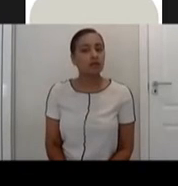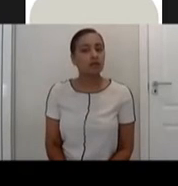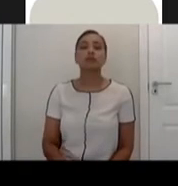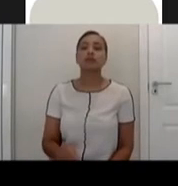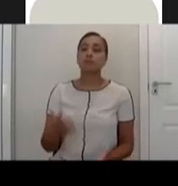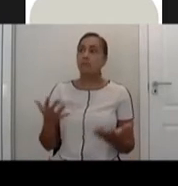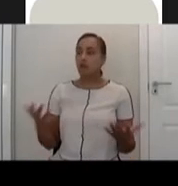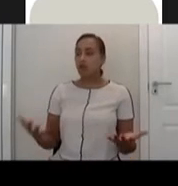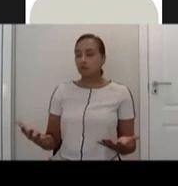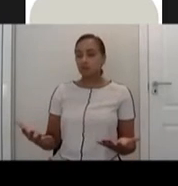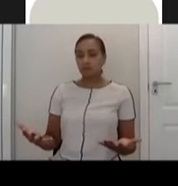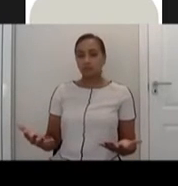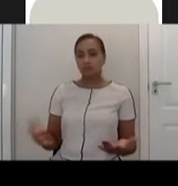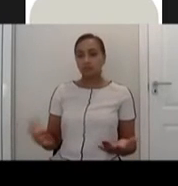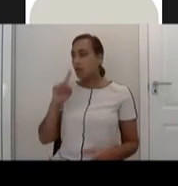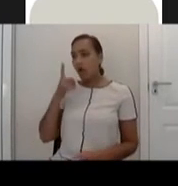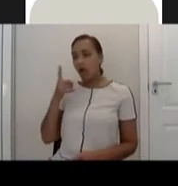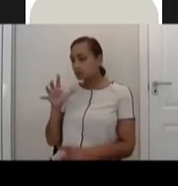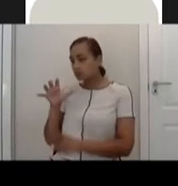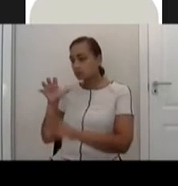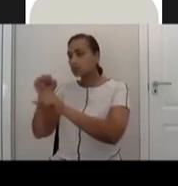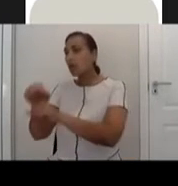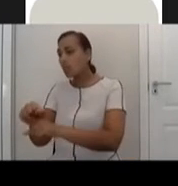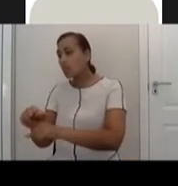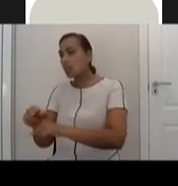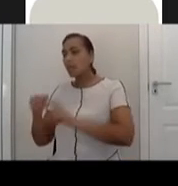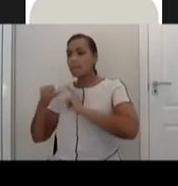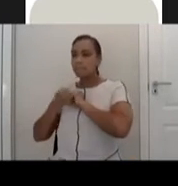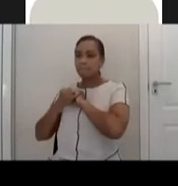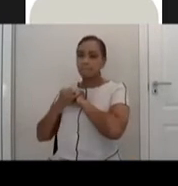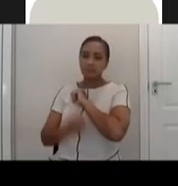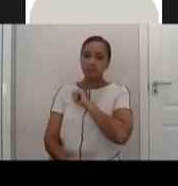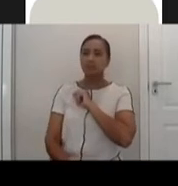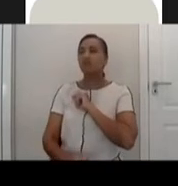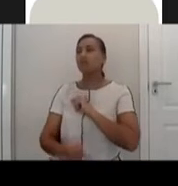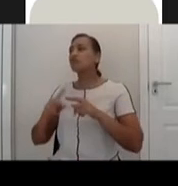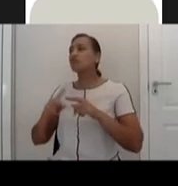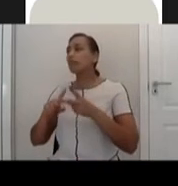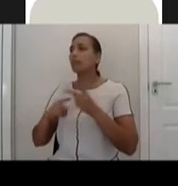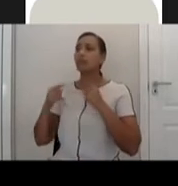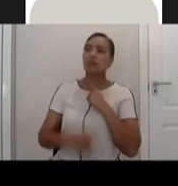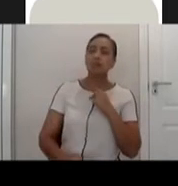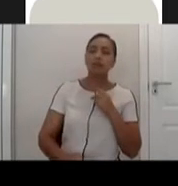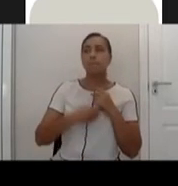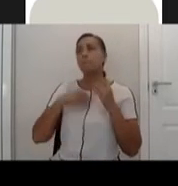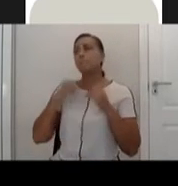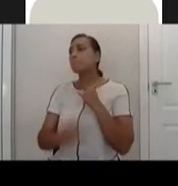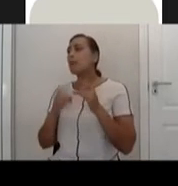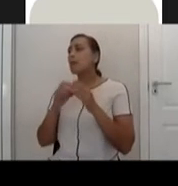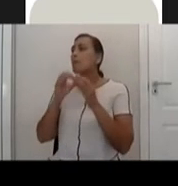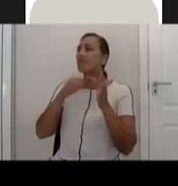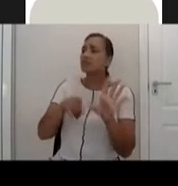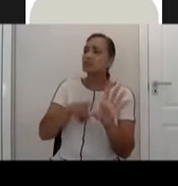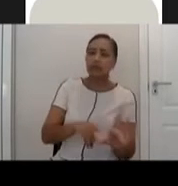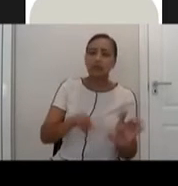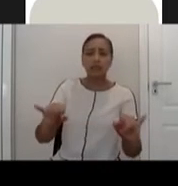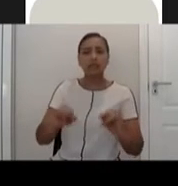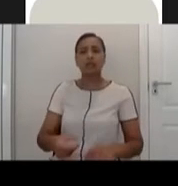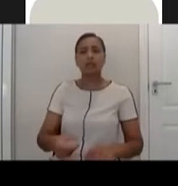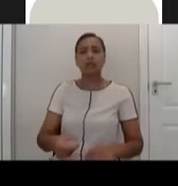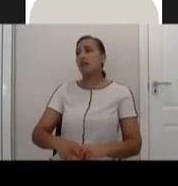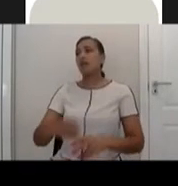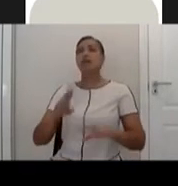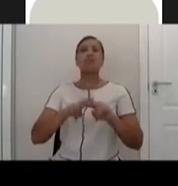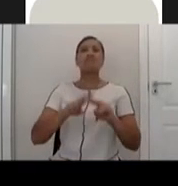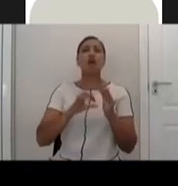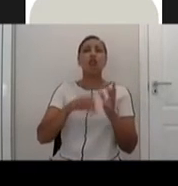whether we talk about poverty and people coming out of furlough perhaps and losing their jobs. Yeah. Somebody else is on the call mentioned, you know, massive mental